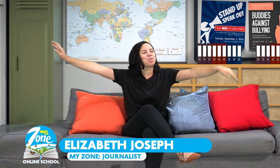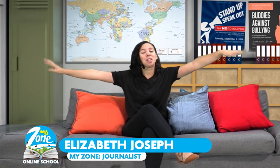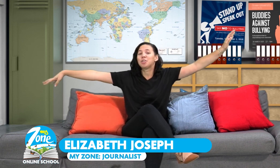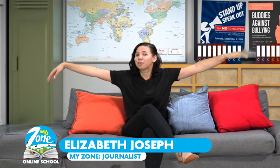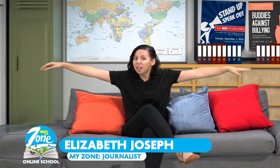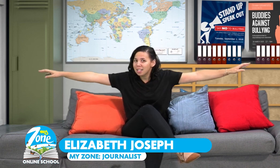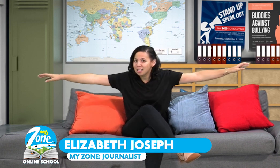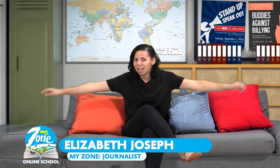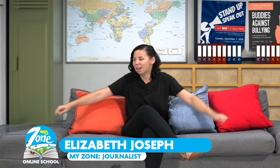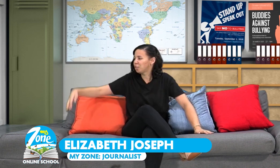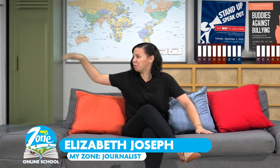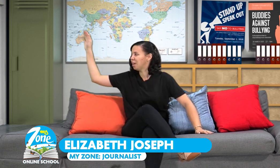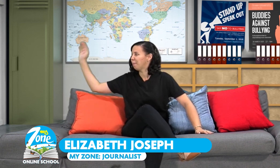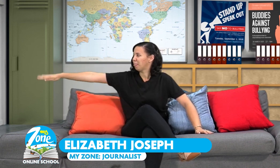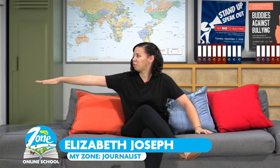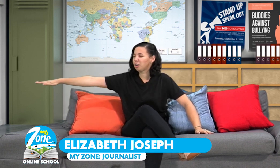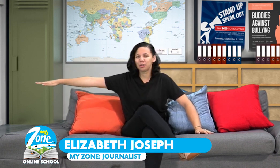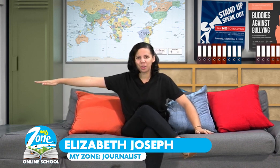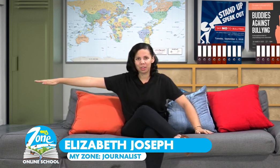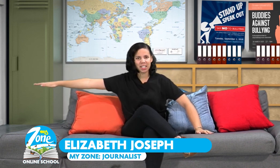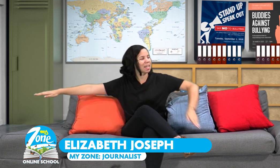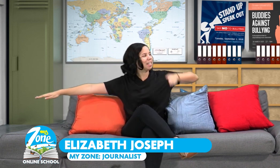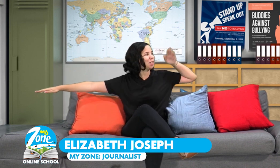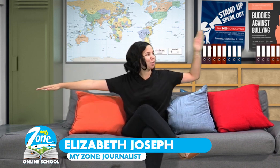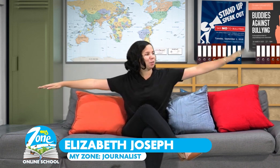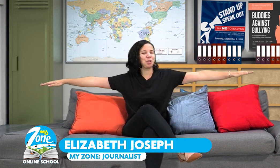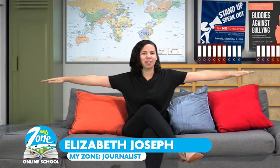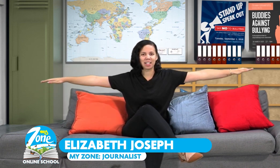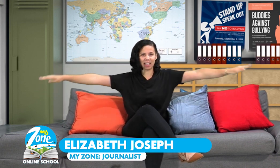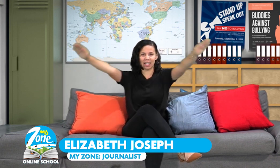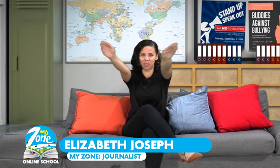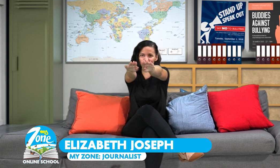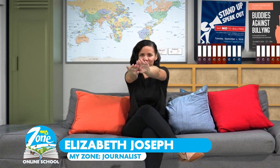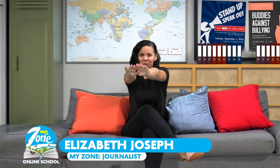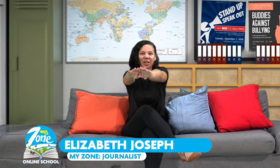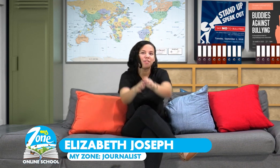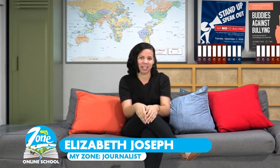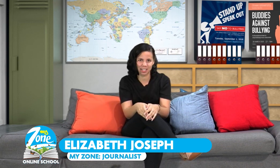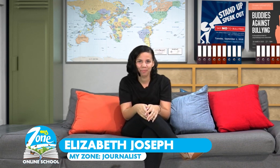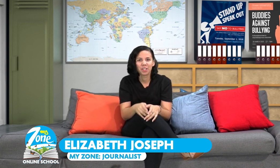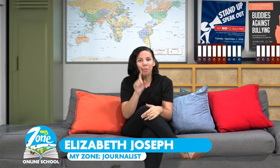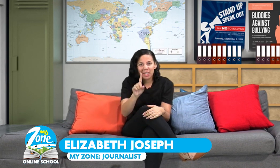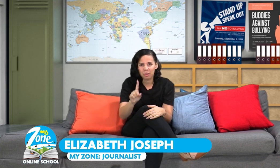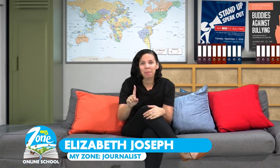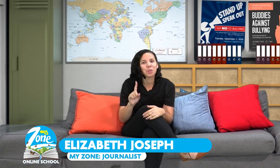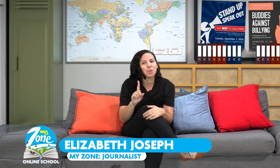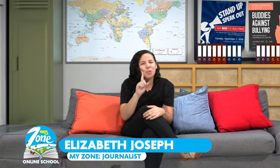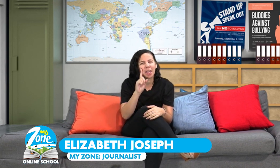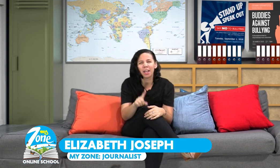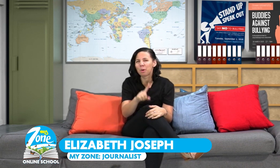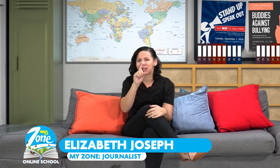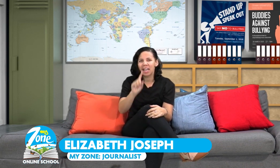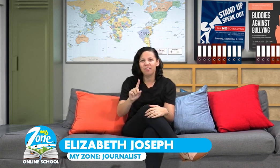just to ensure that your friends are not too close to you on this side, too close to you on that side, and too close to you in front. So please remember to